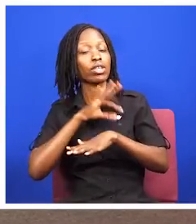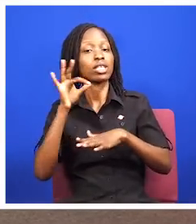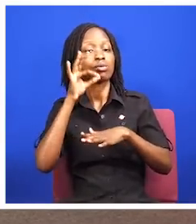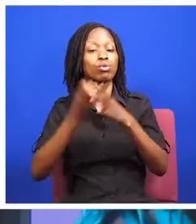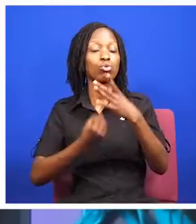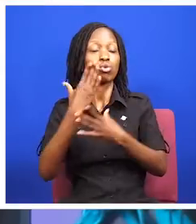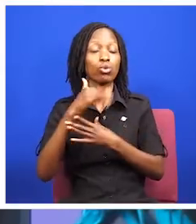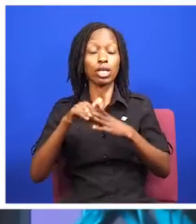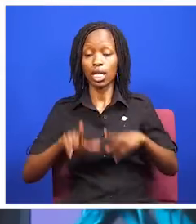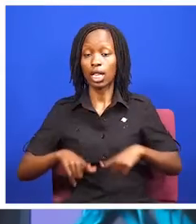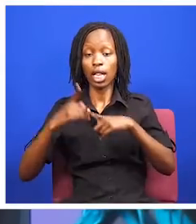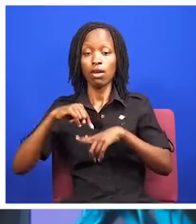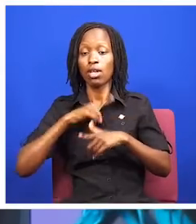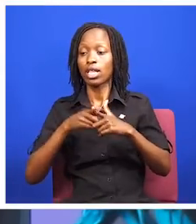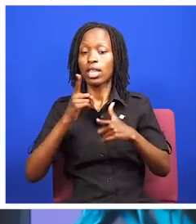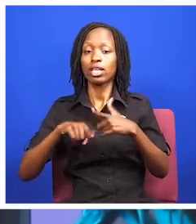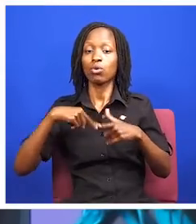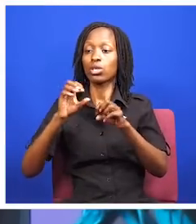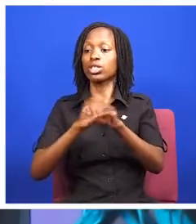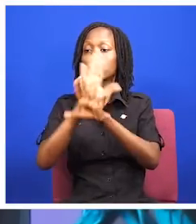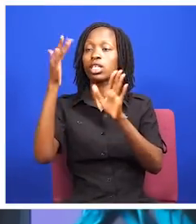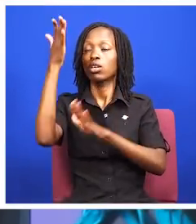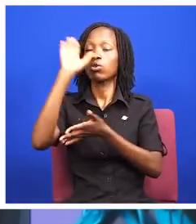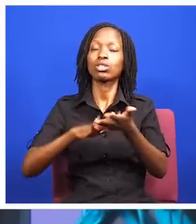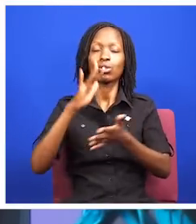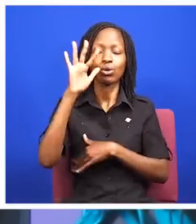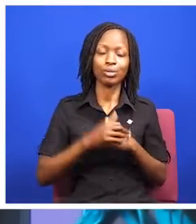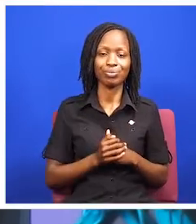and grow in our lives. We are radiating God's glory.